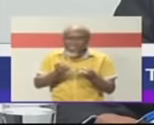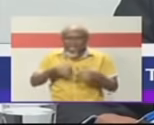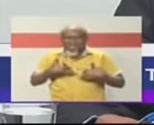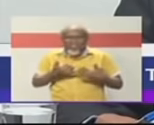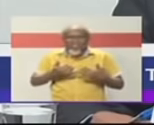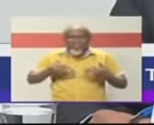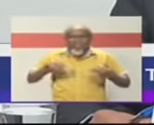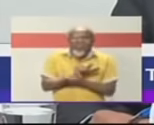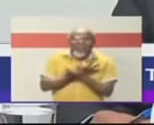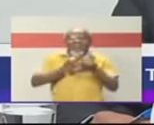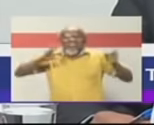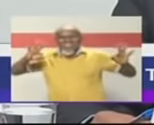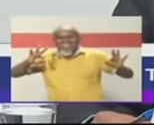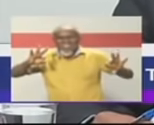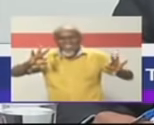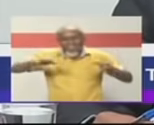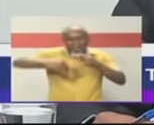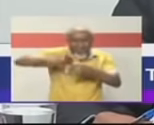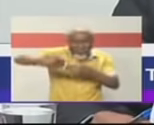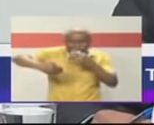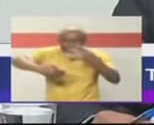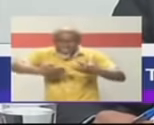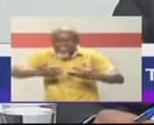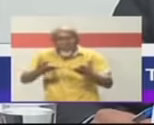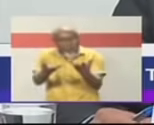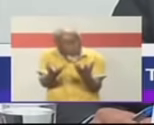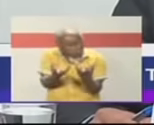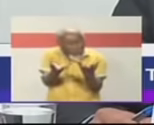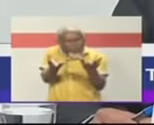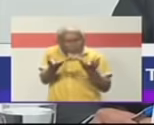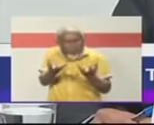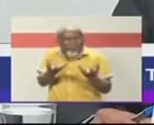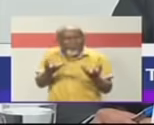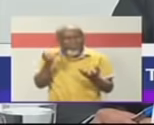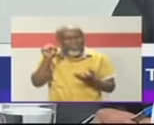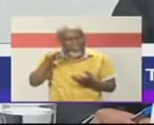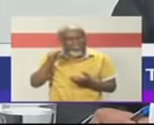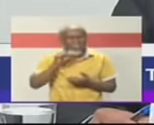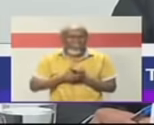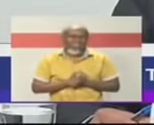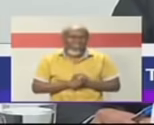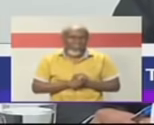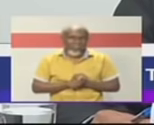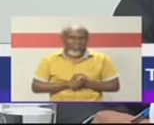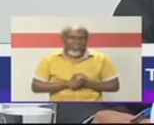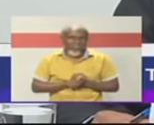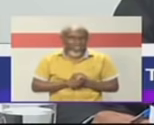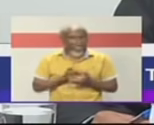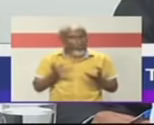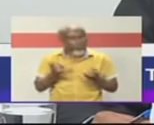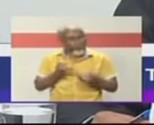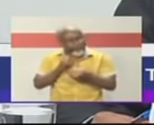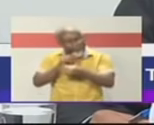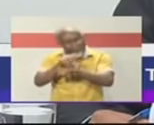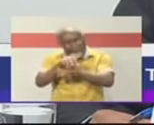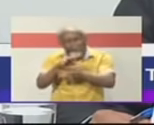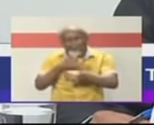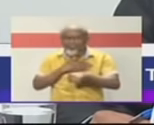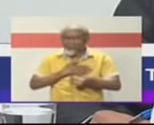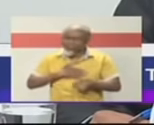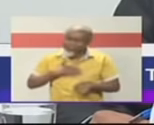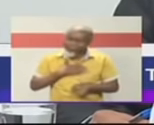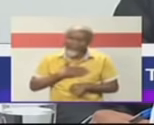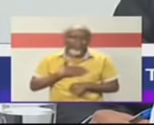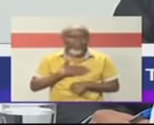to express ourselves. We appreciate that. I want to urge for this Republic